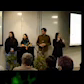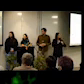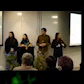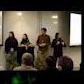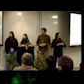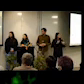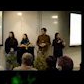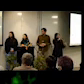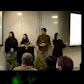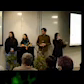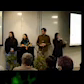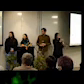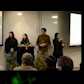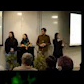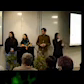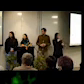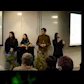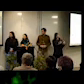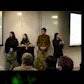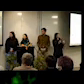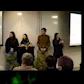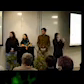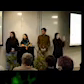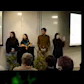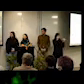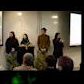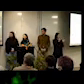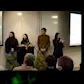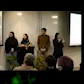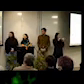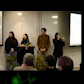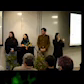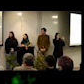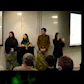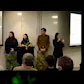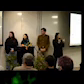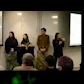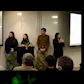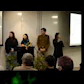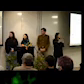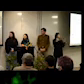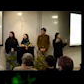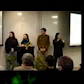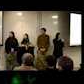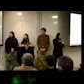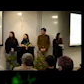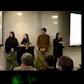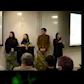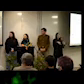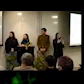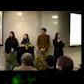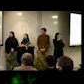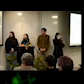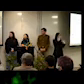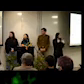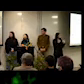some of the risk factors that are linked to dementia. So things such as sleep disturbance, that's an emerging risk factor, but also depression and your general